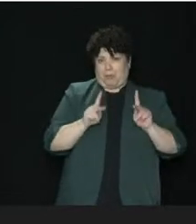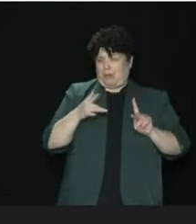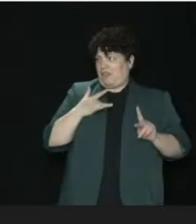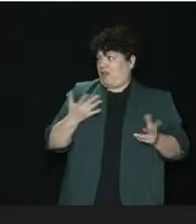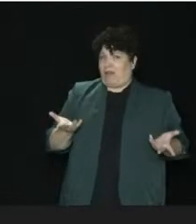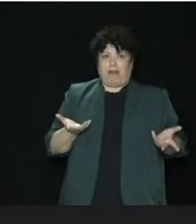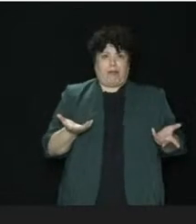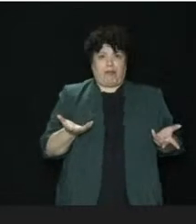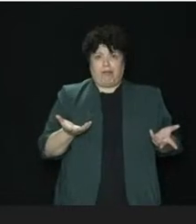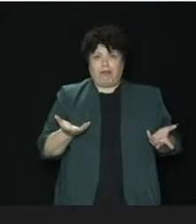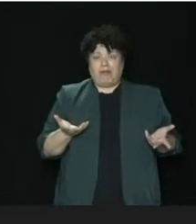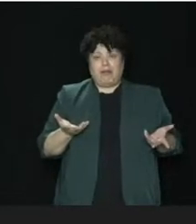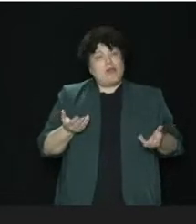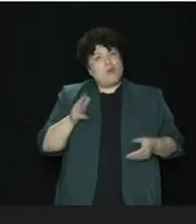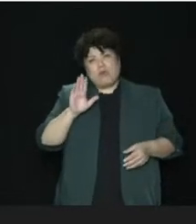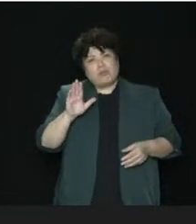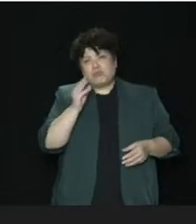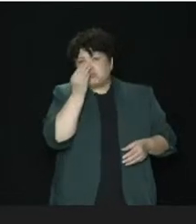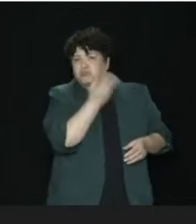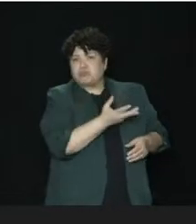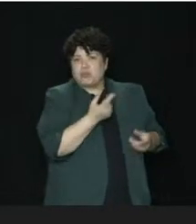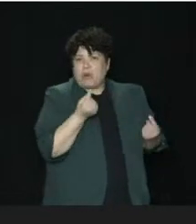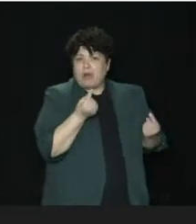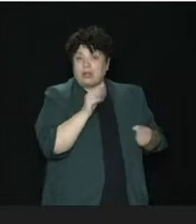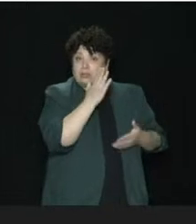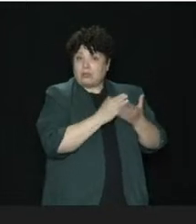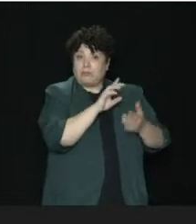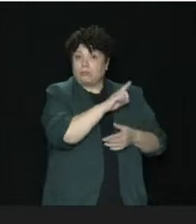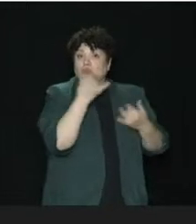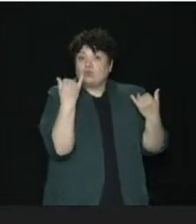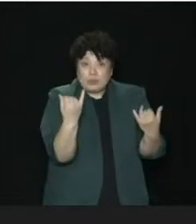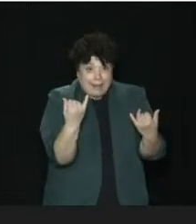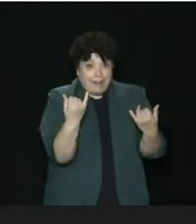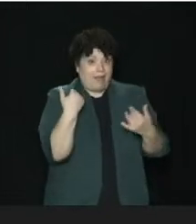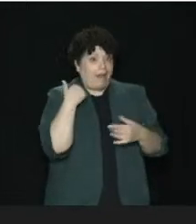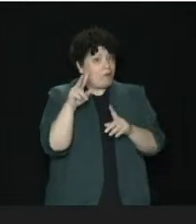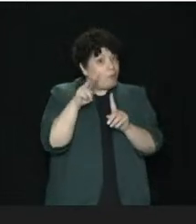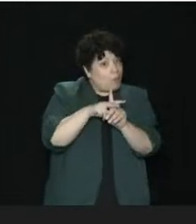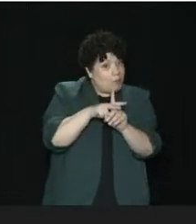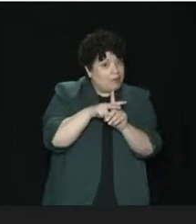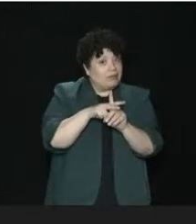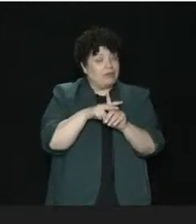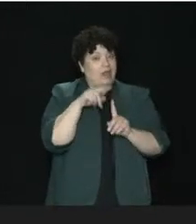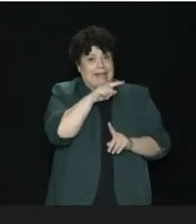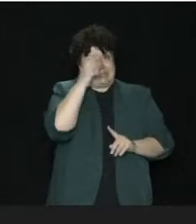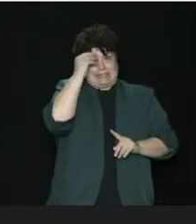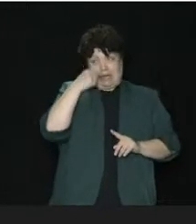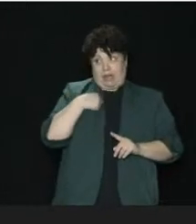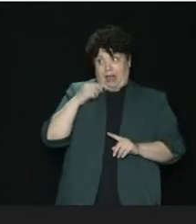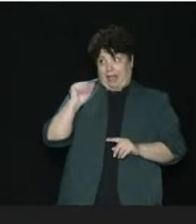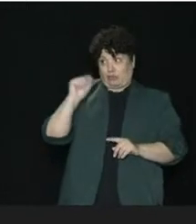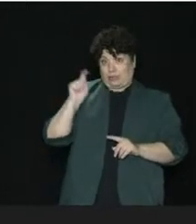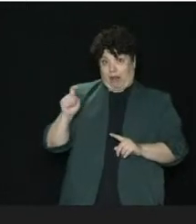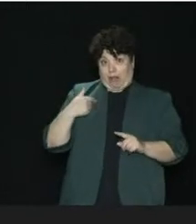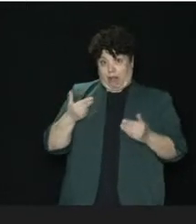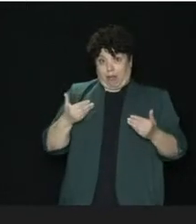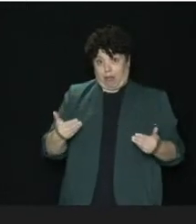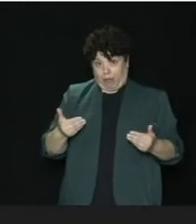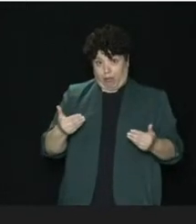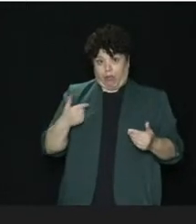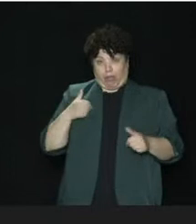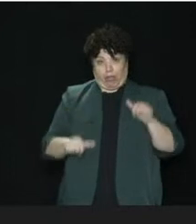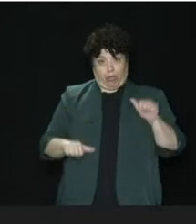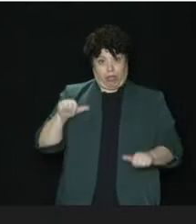And what do you say to someone who's got an appointment today to take AstraZeneca and is now maybe thinking that isn't the right vaccine for